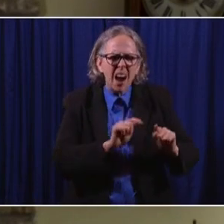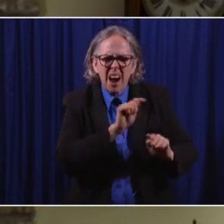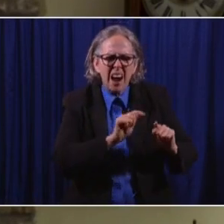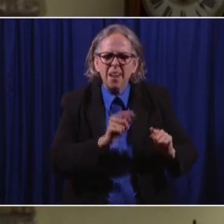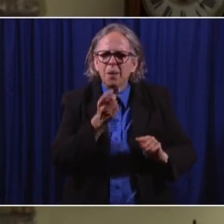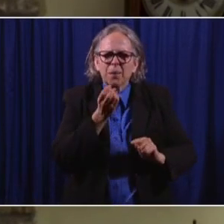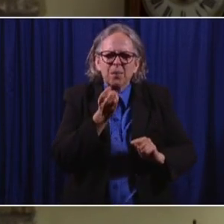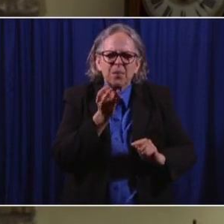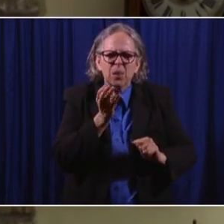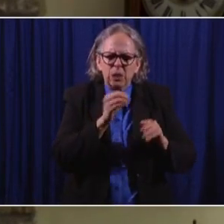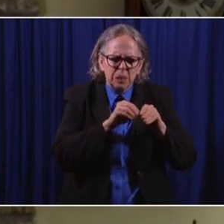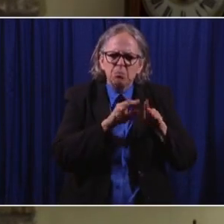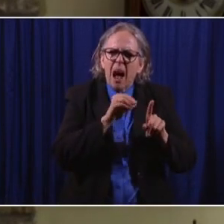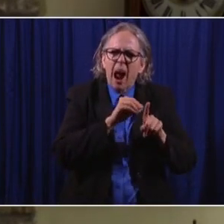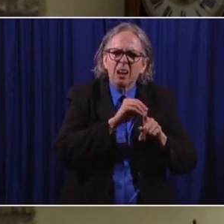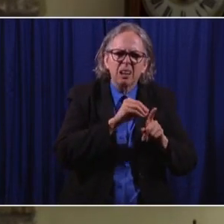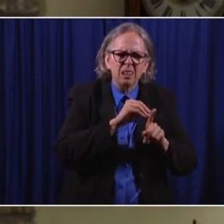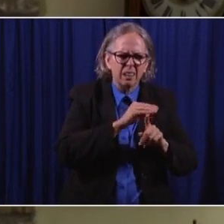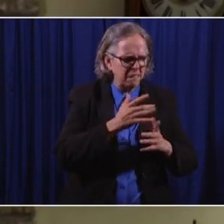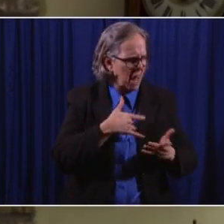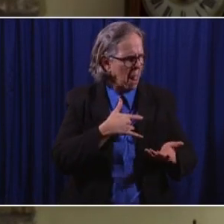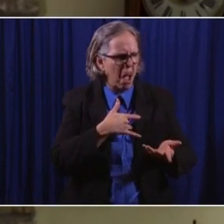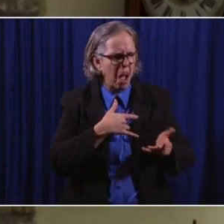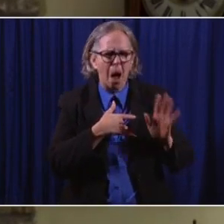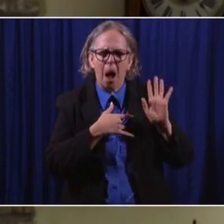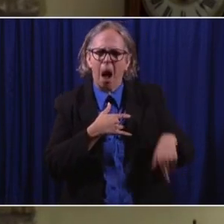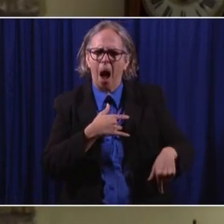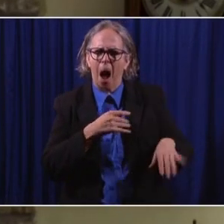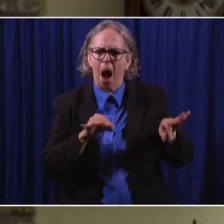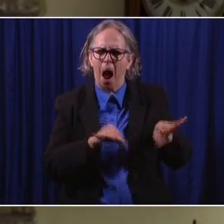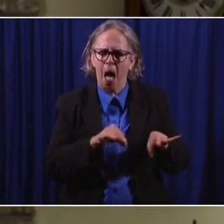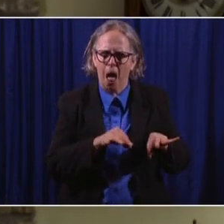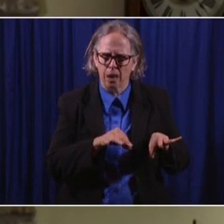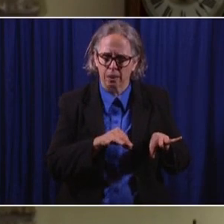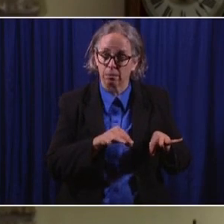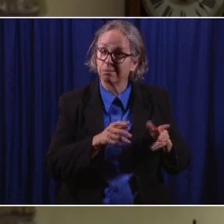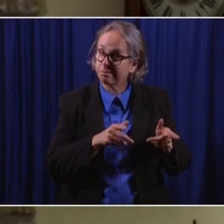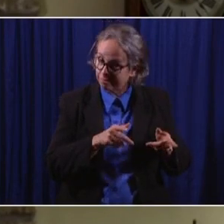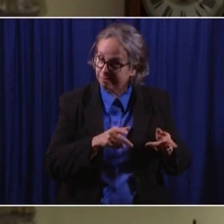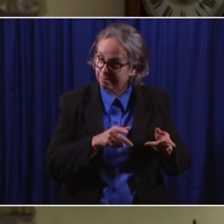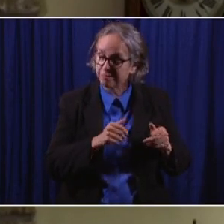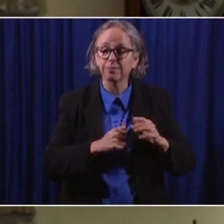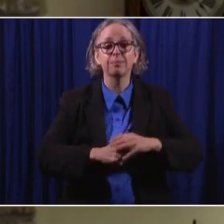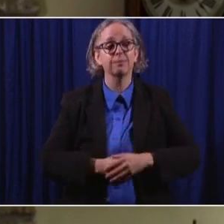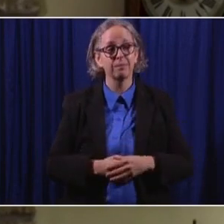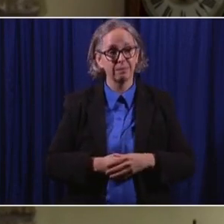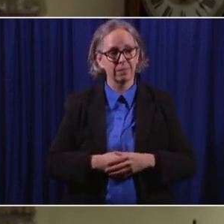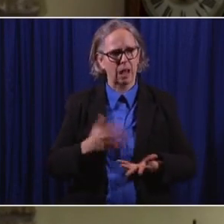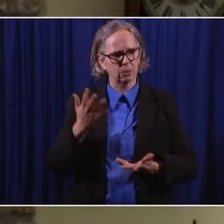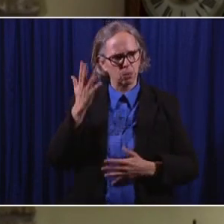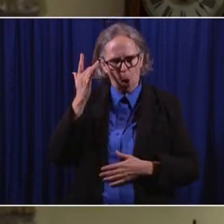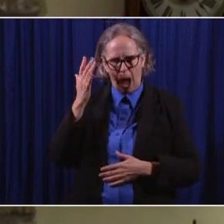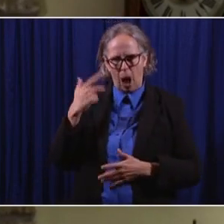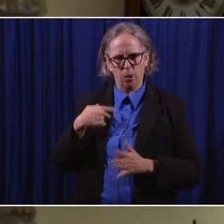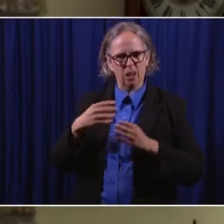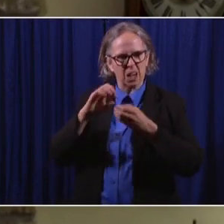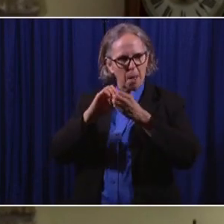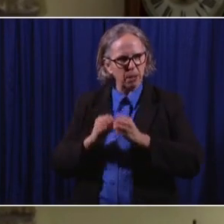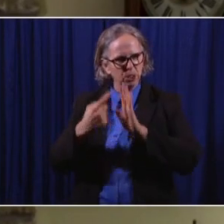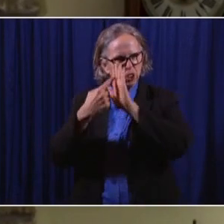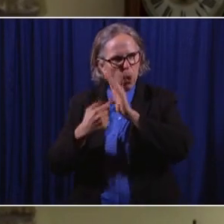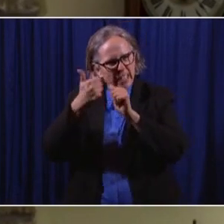board with 88 counties, we can kind of see, everybody can look and see what their spread is in their county. On Thursday, in fact, we're going to put